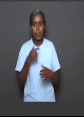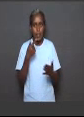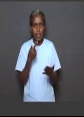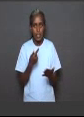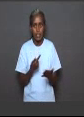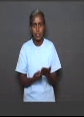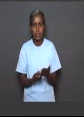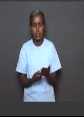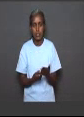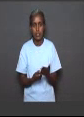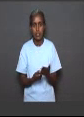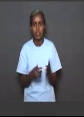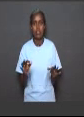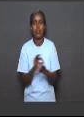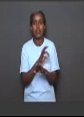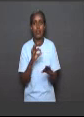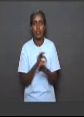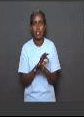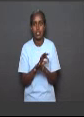This is a function.